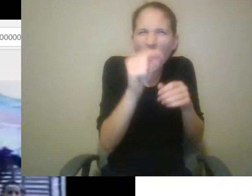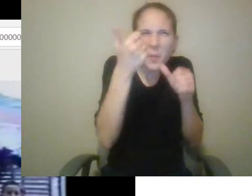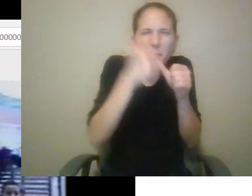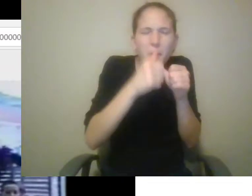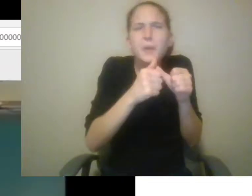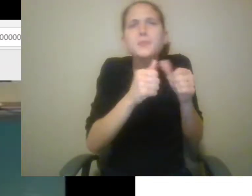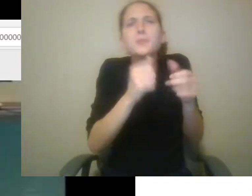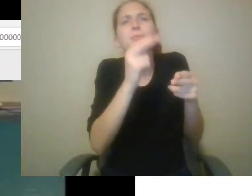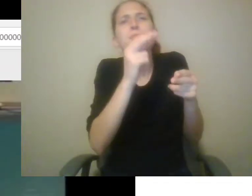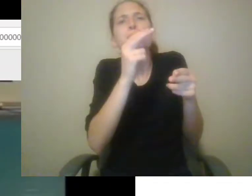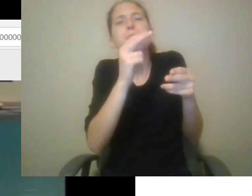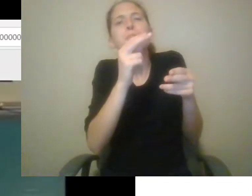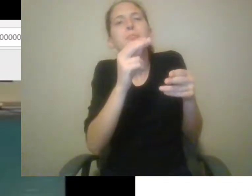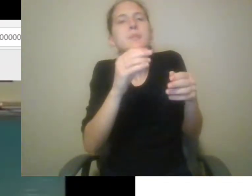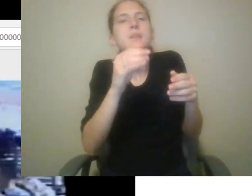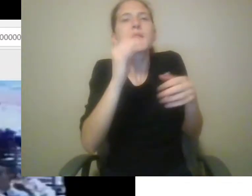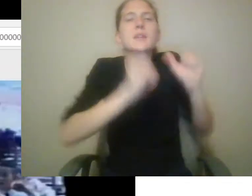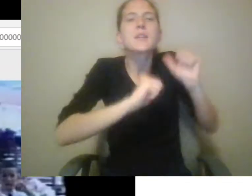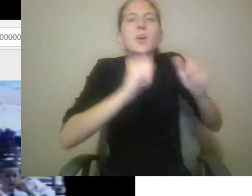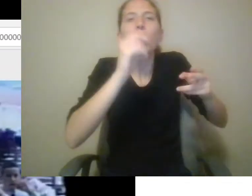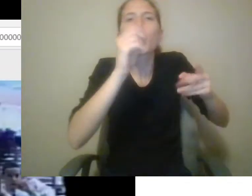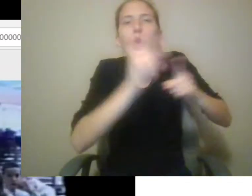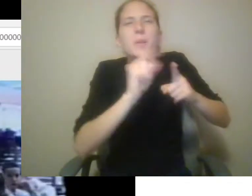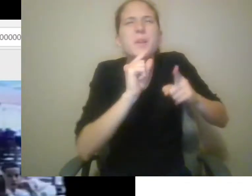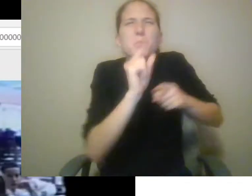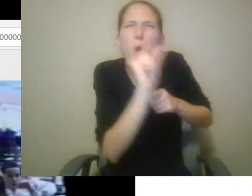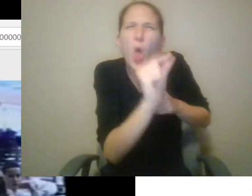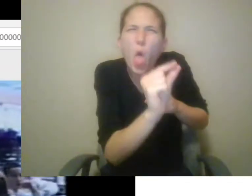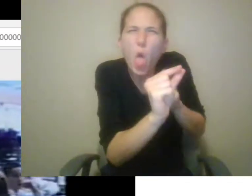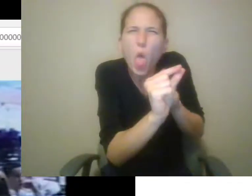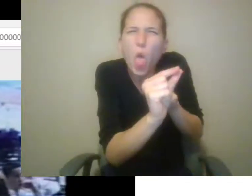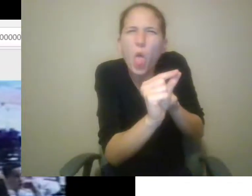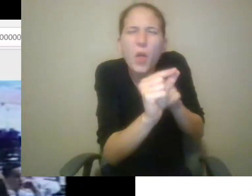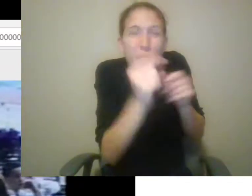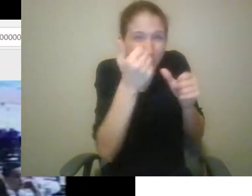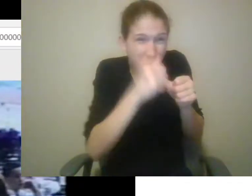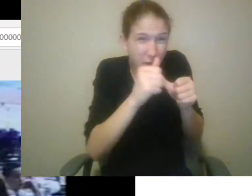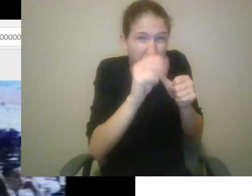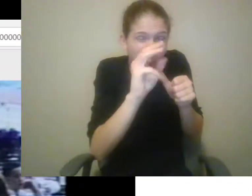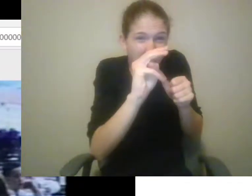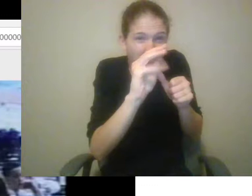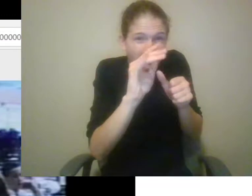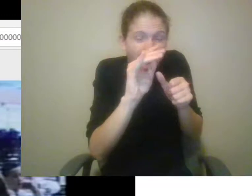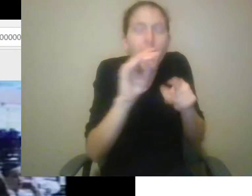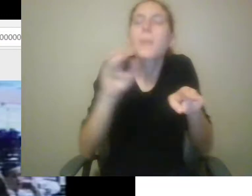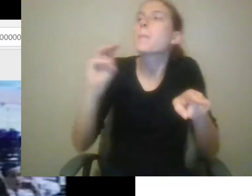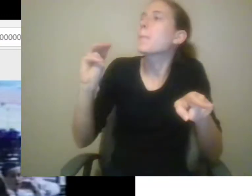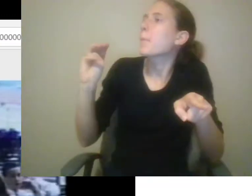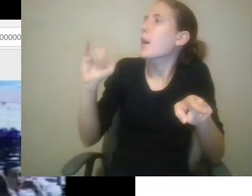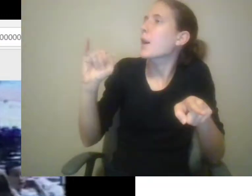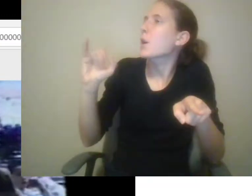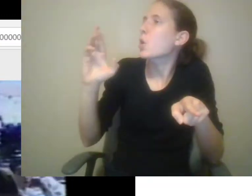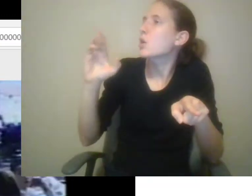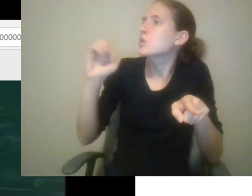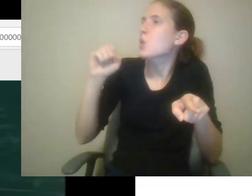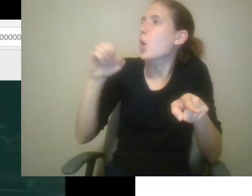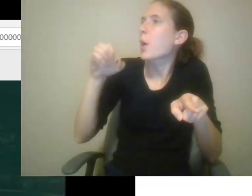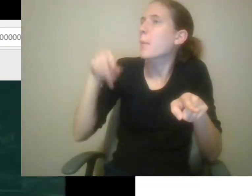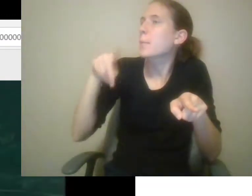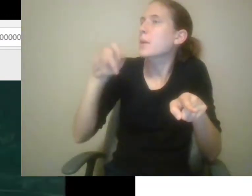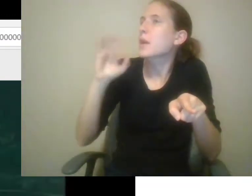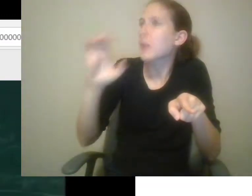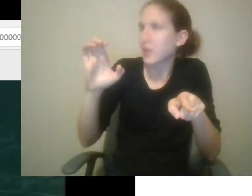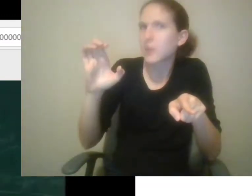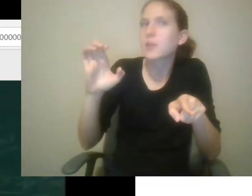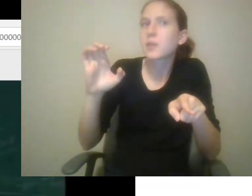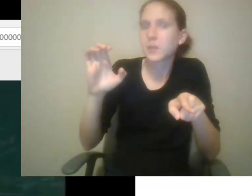Microscopic. Microscopic, which means what, Carrie? It's small, but you have to see it in a microscope. Okay, that they're so